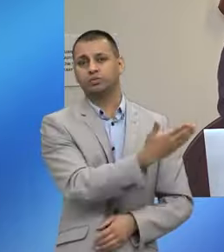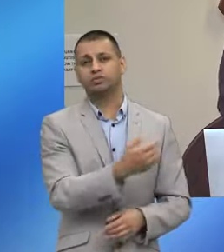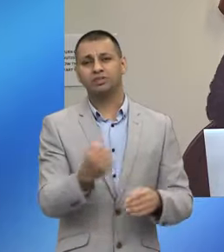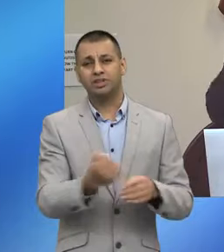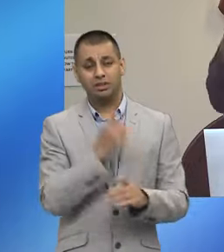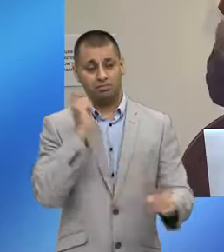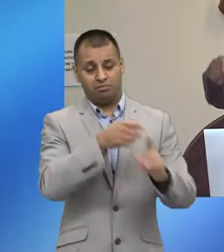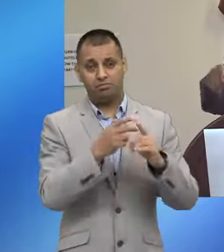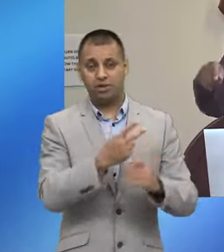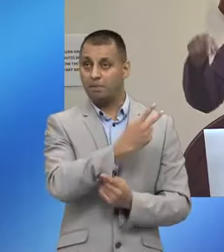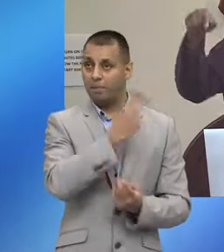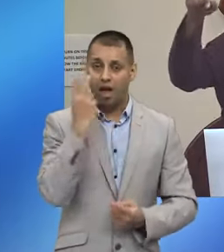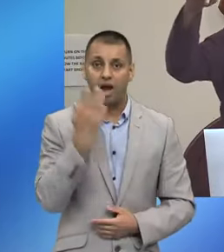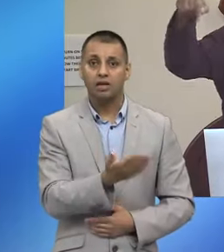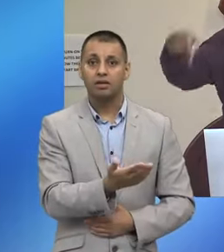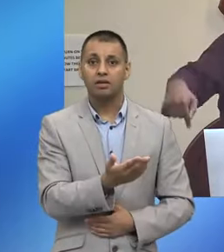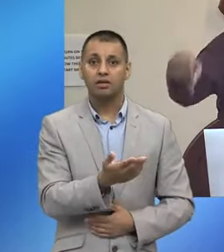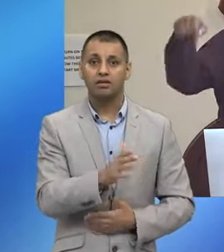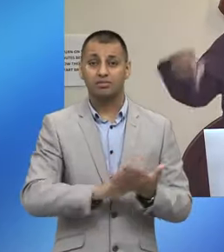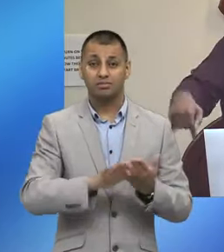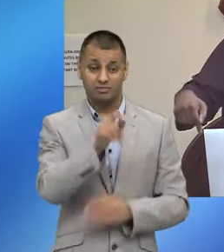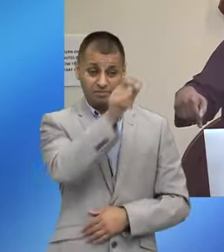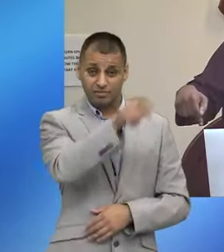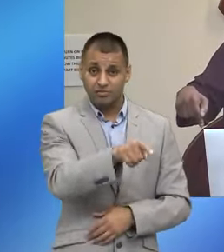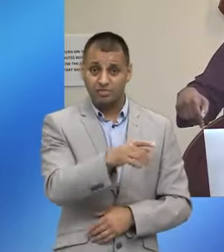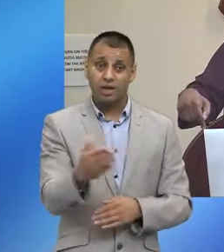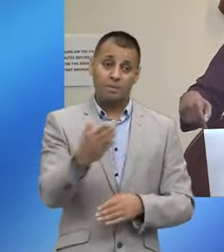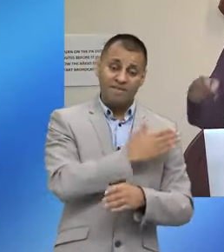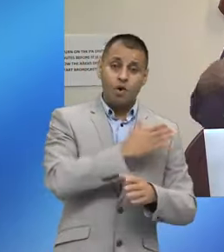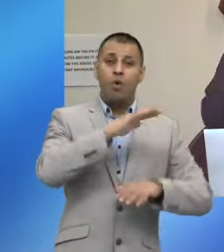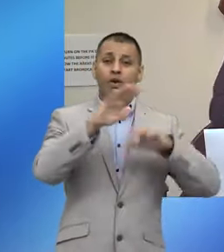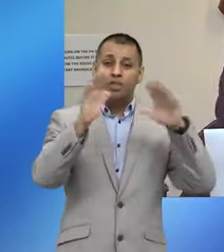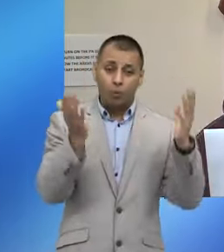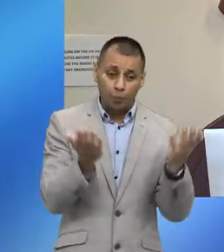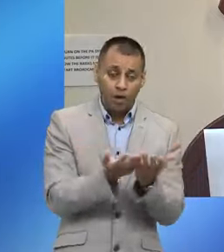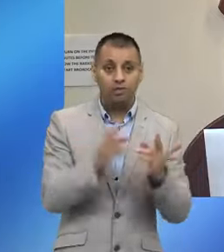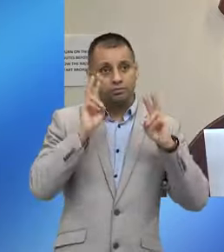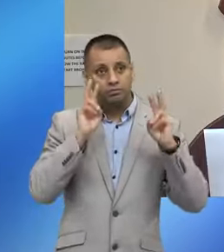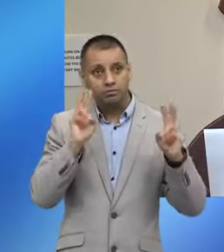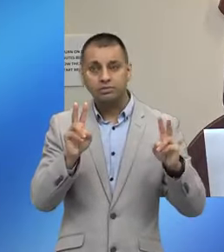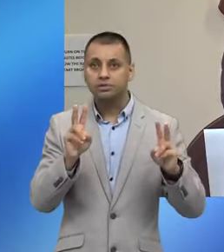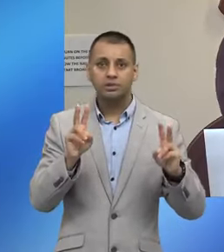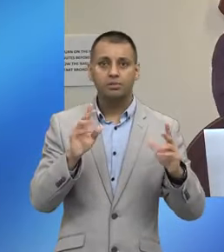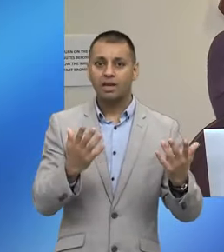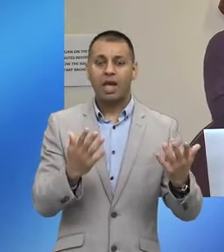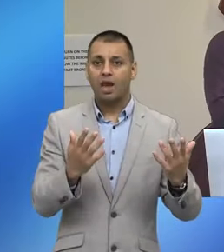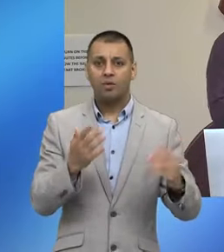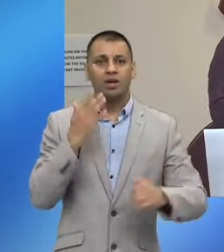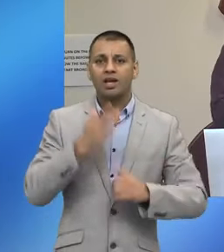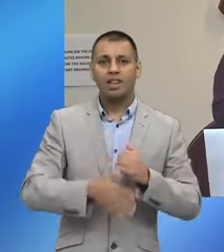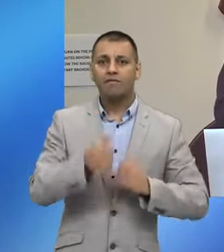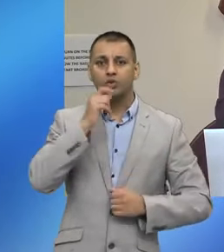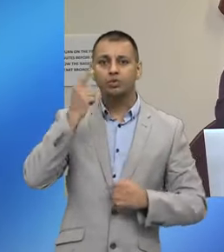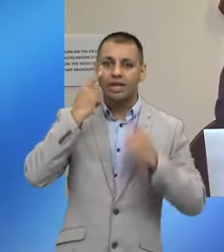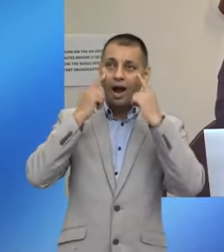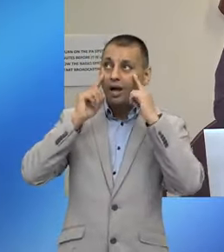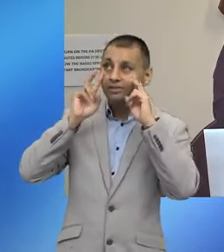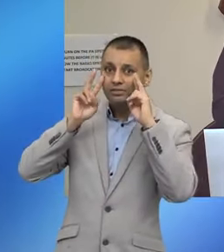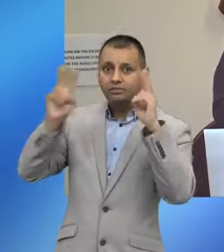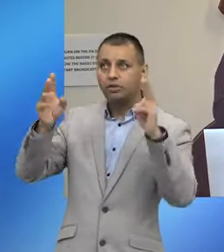blind. That individual, he was able to see in the dunya. But when he didn't use his eyesight to make the dhikr of